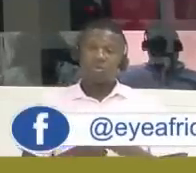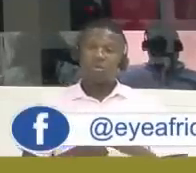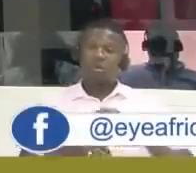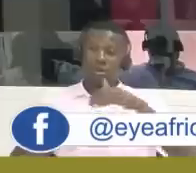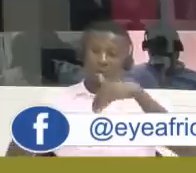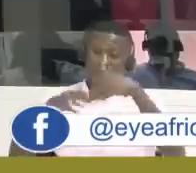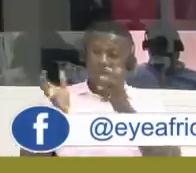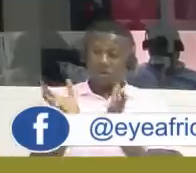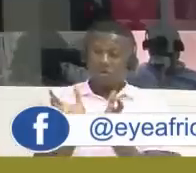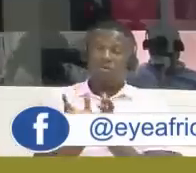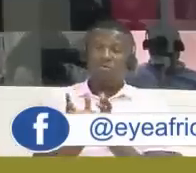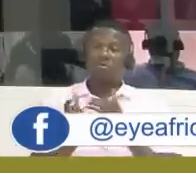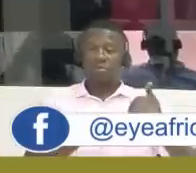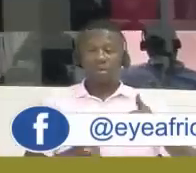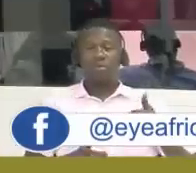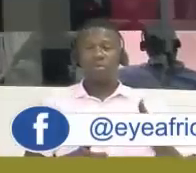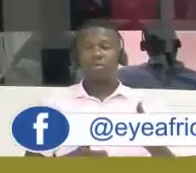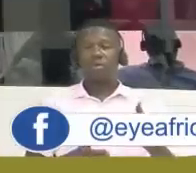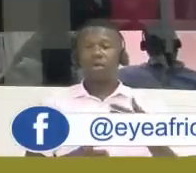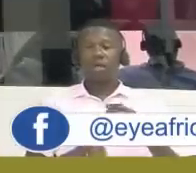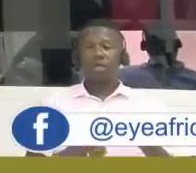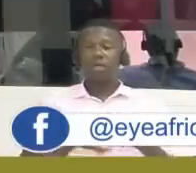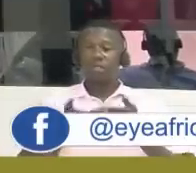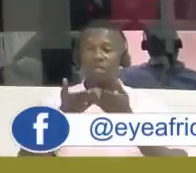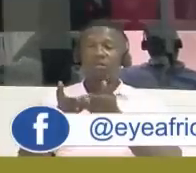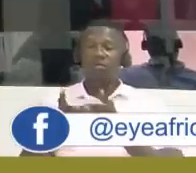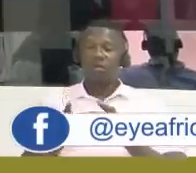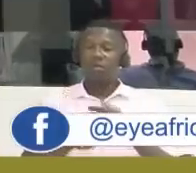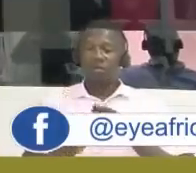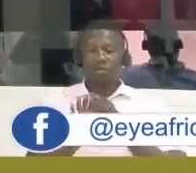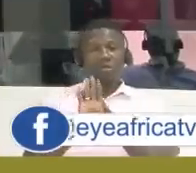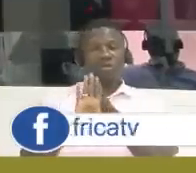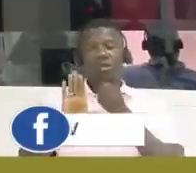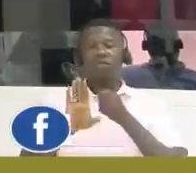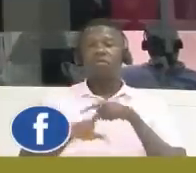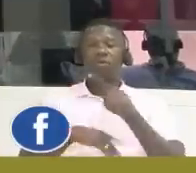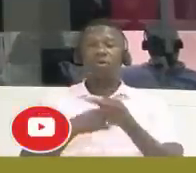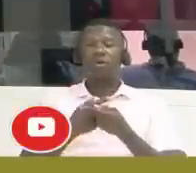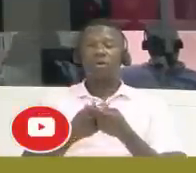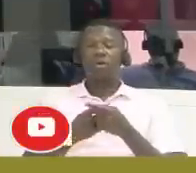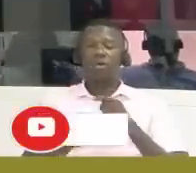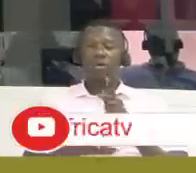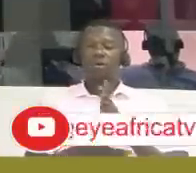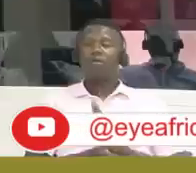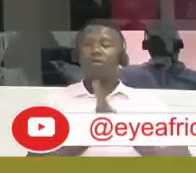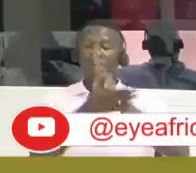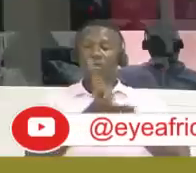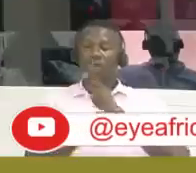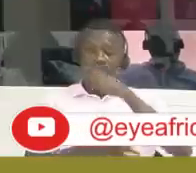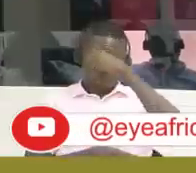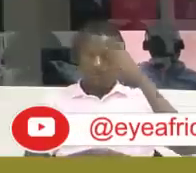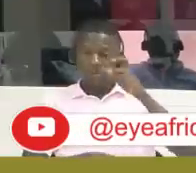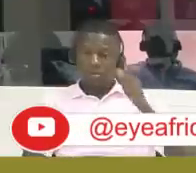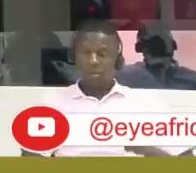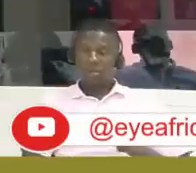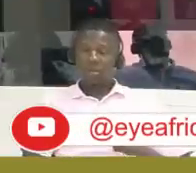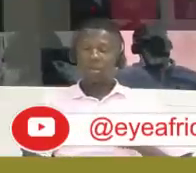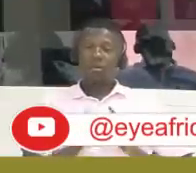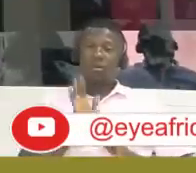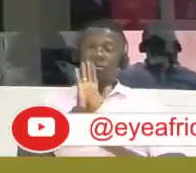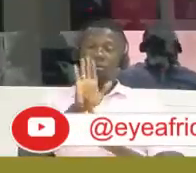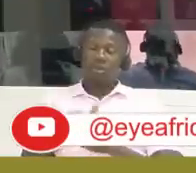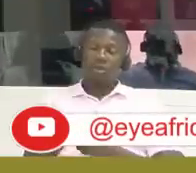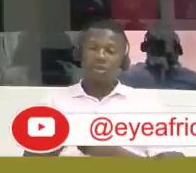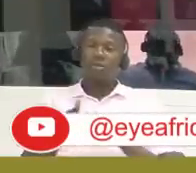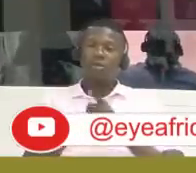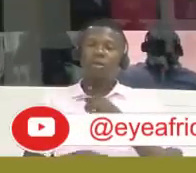crowd and provide better protection for humanitarian workers, particularly those at